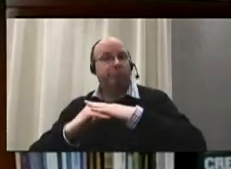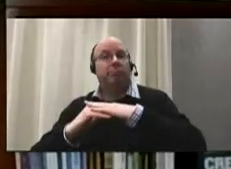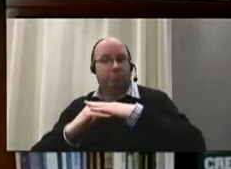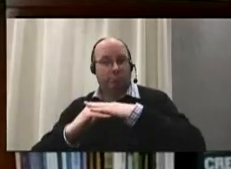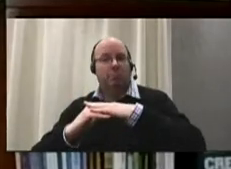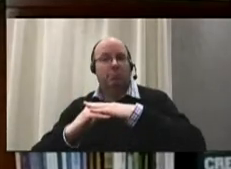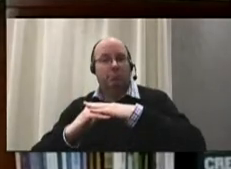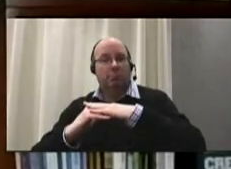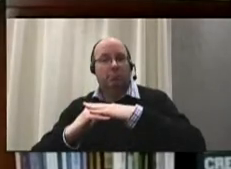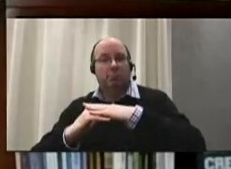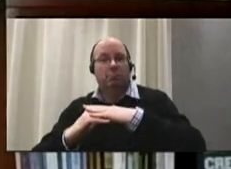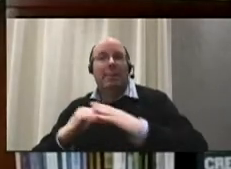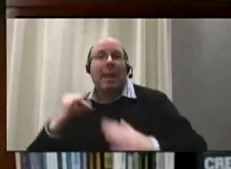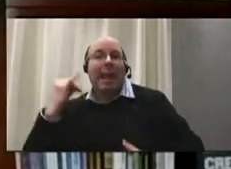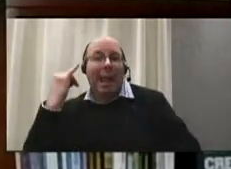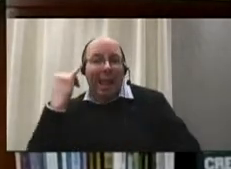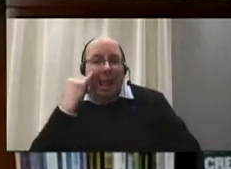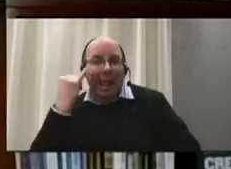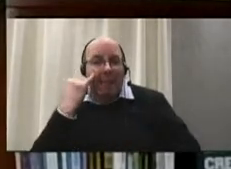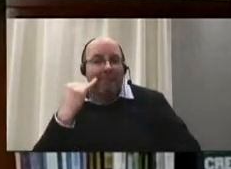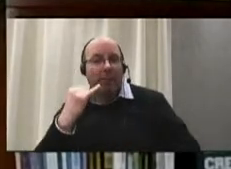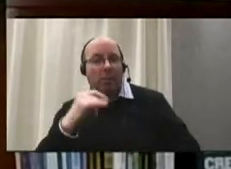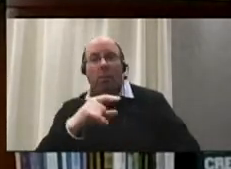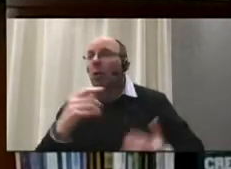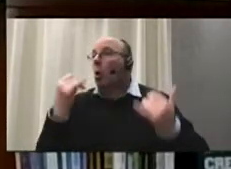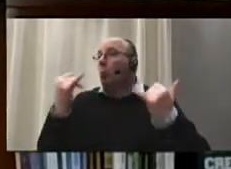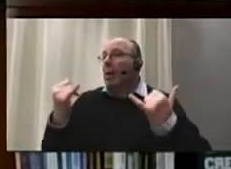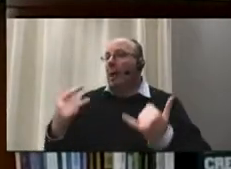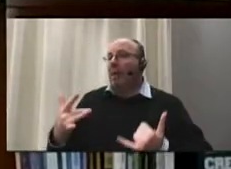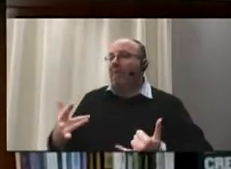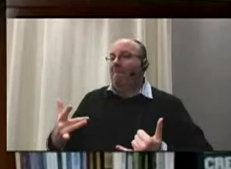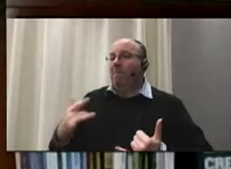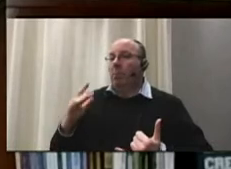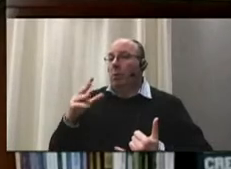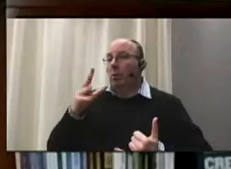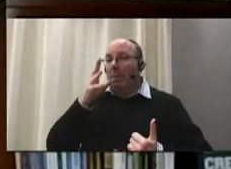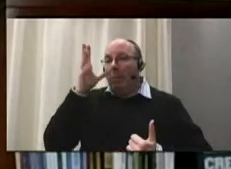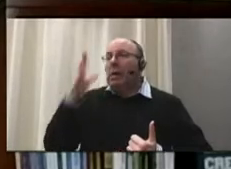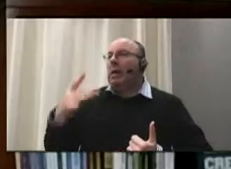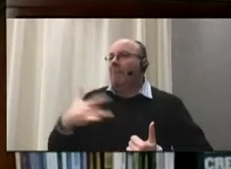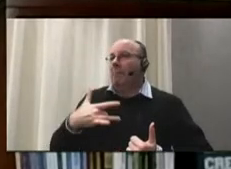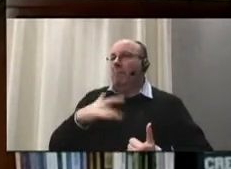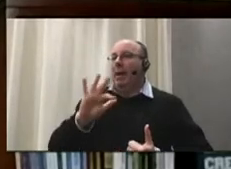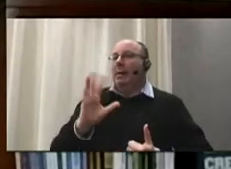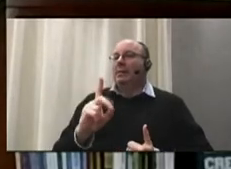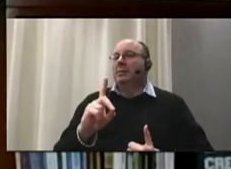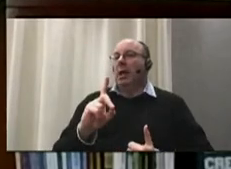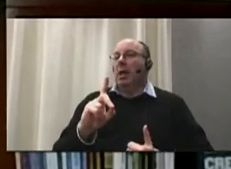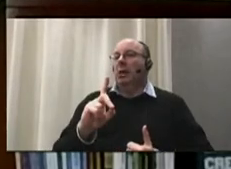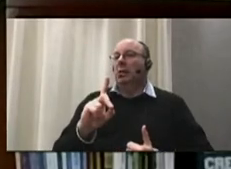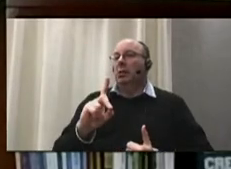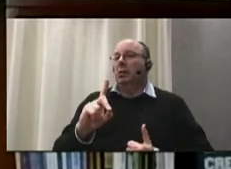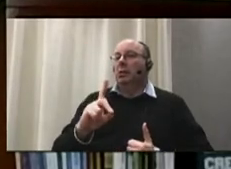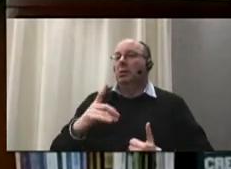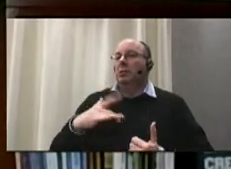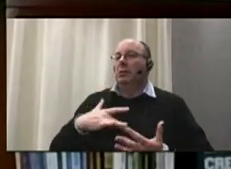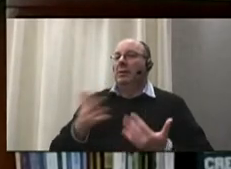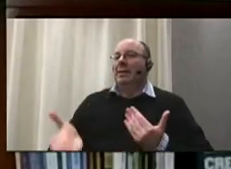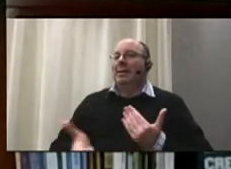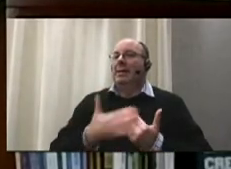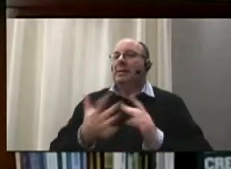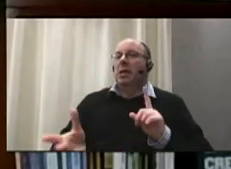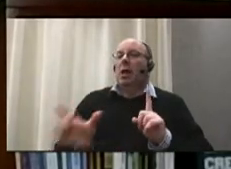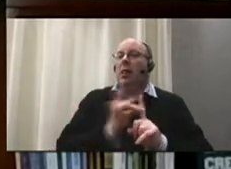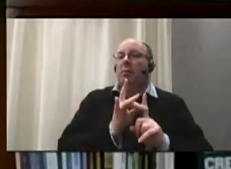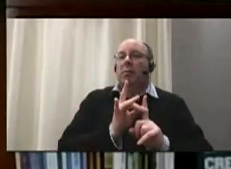being vulnerable right now during this Omicron variant, we have made a provision in which we have provided video streaming services